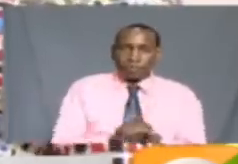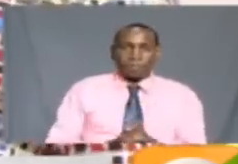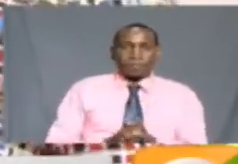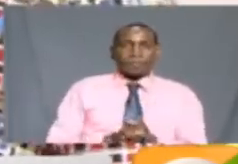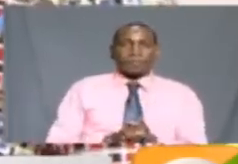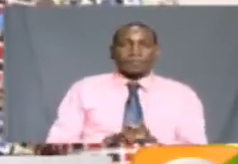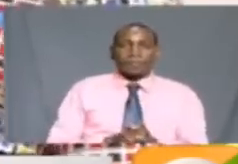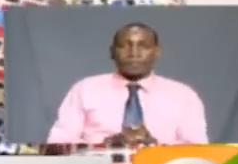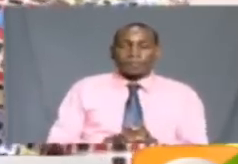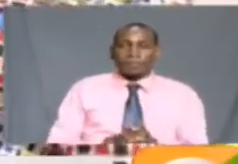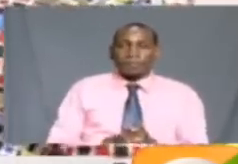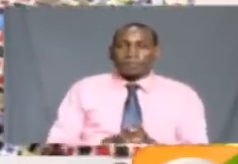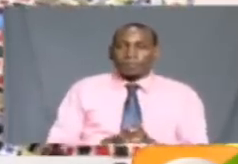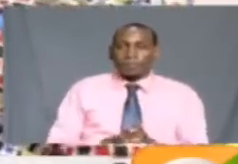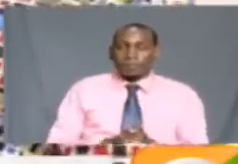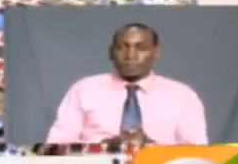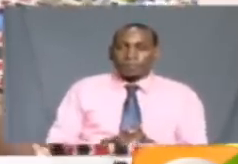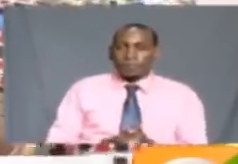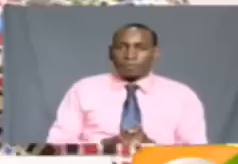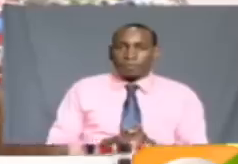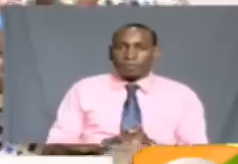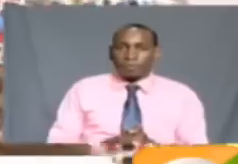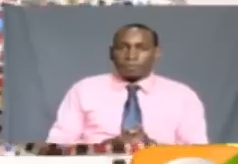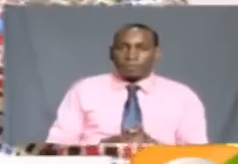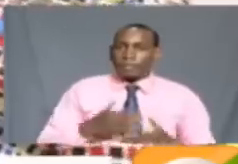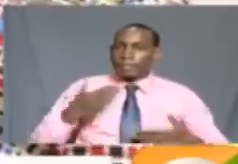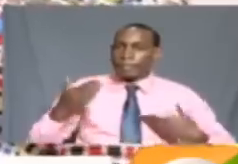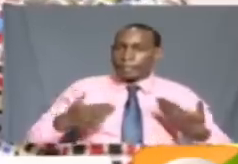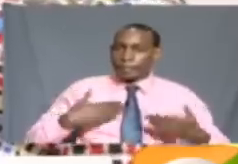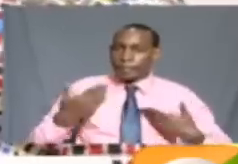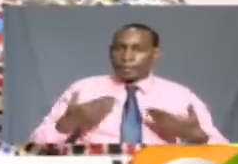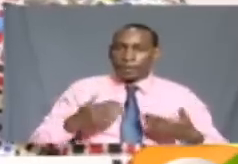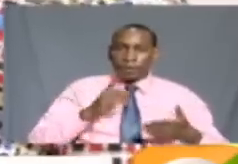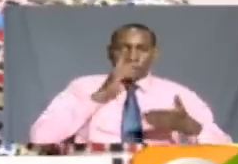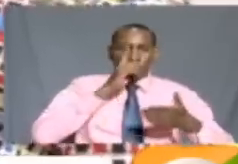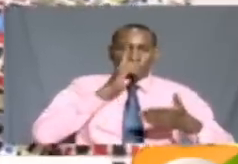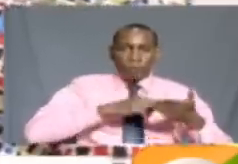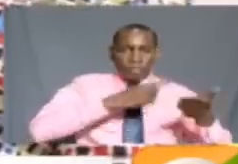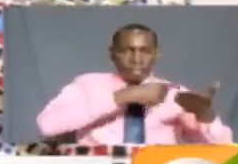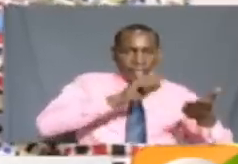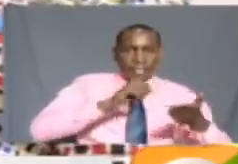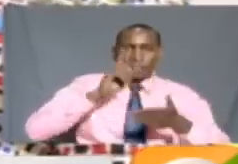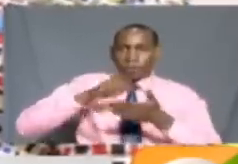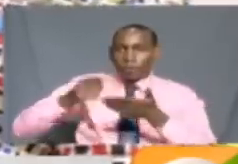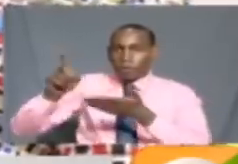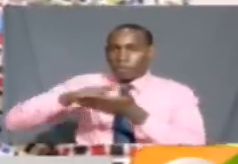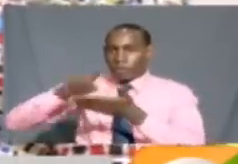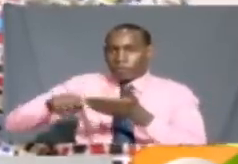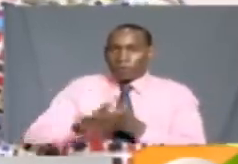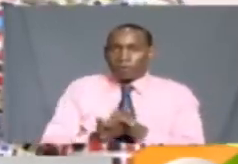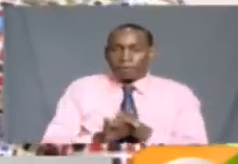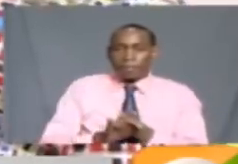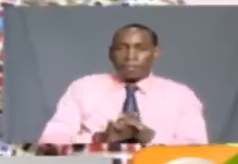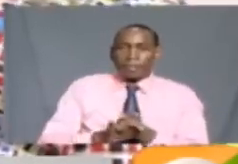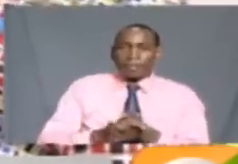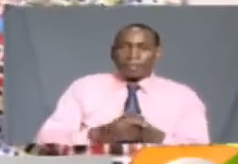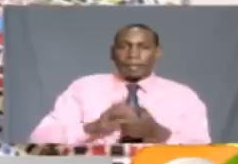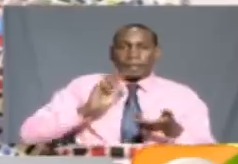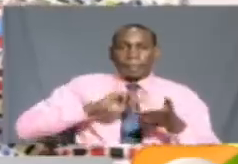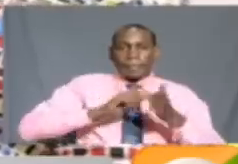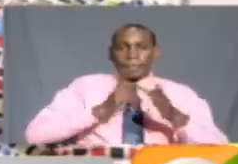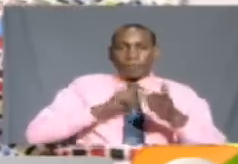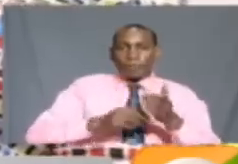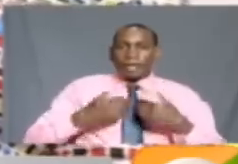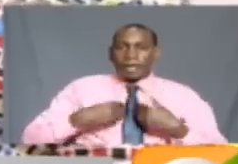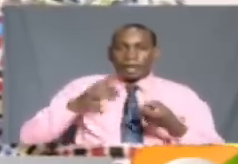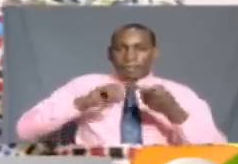so the case applies to sex. Morals being what is right and wrong. means that he has a set standard. And so what is